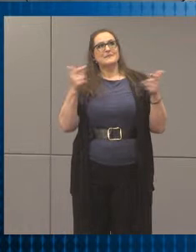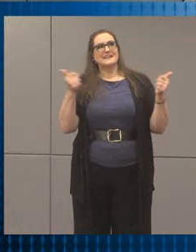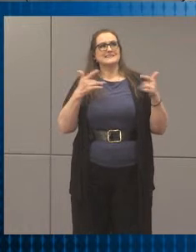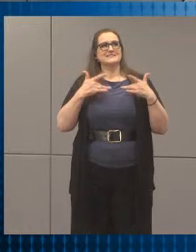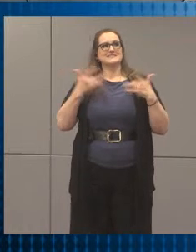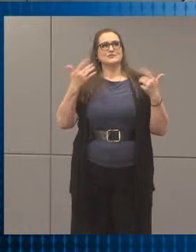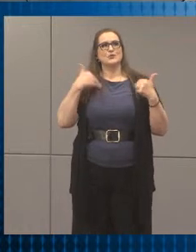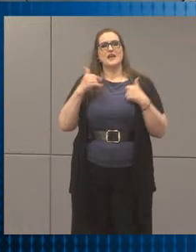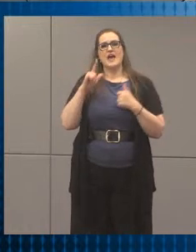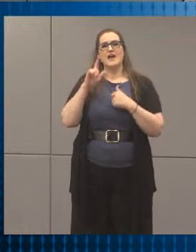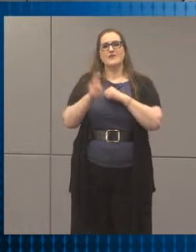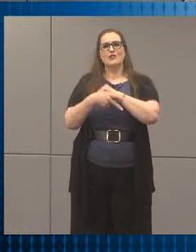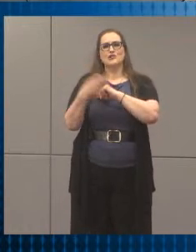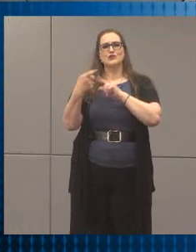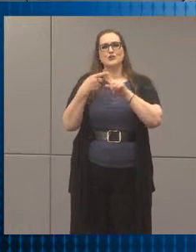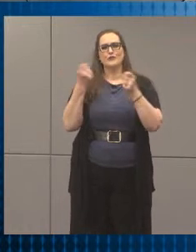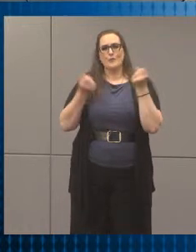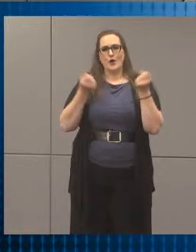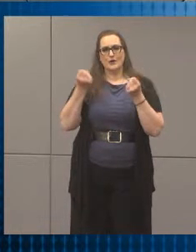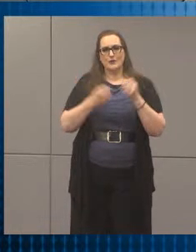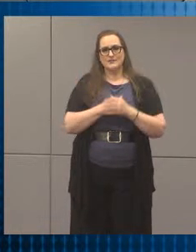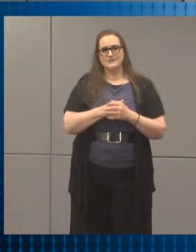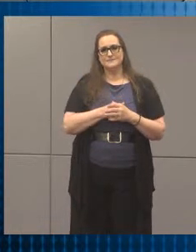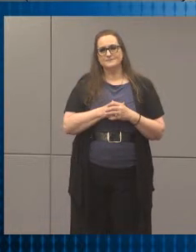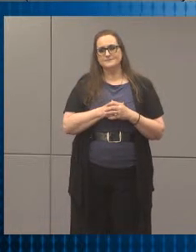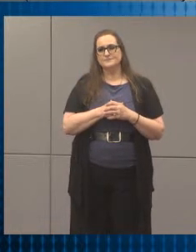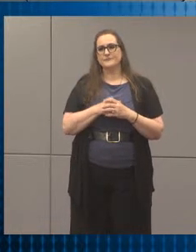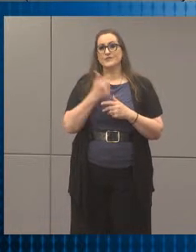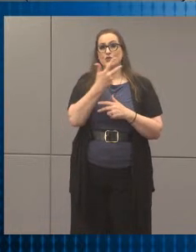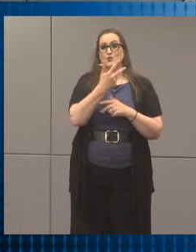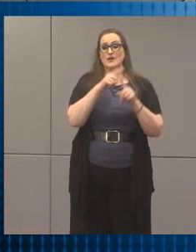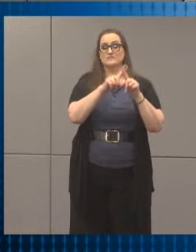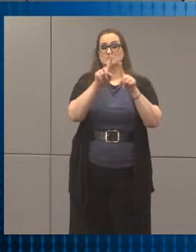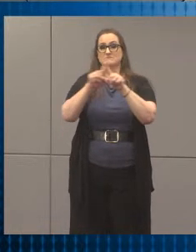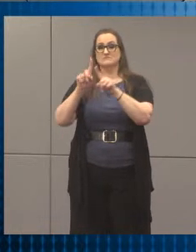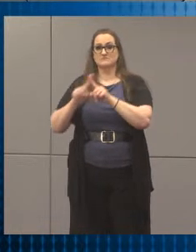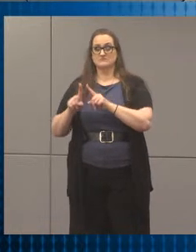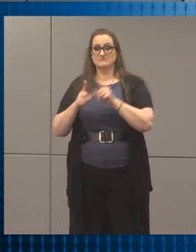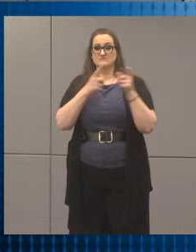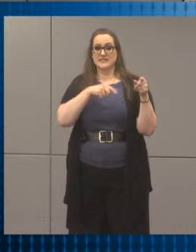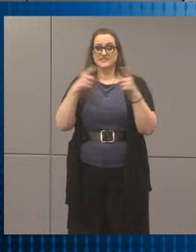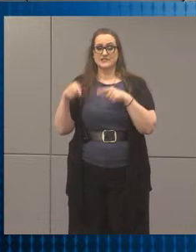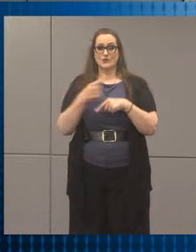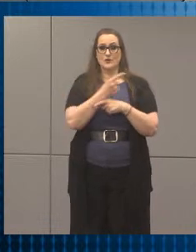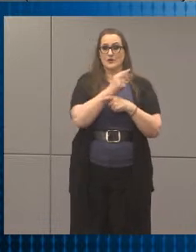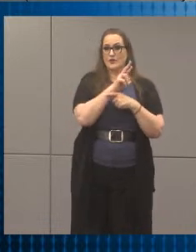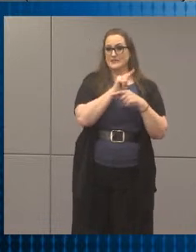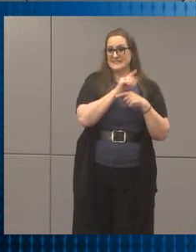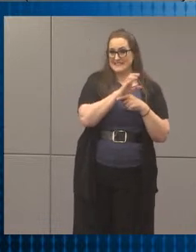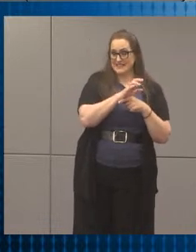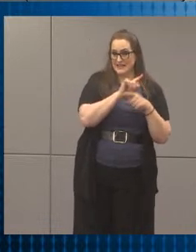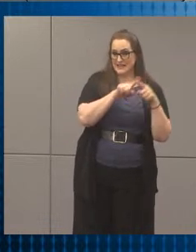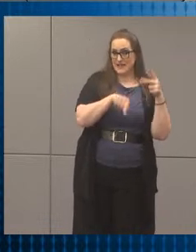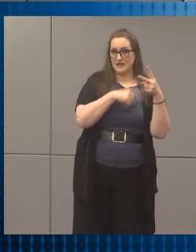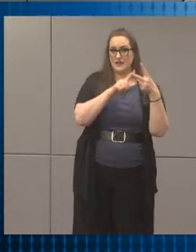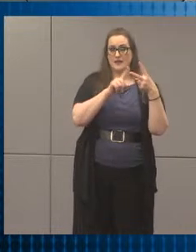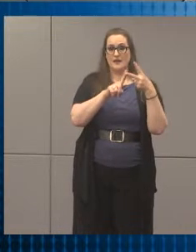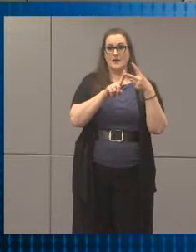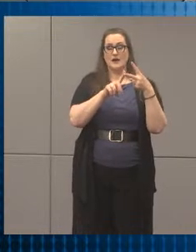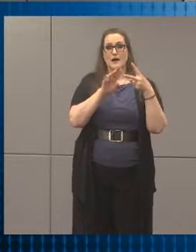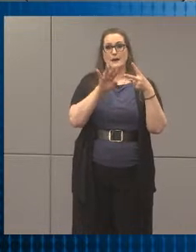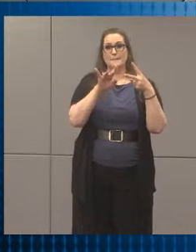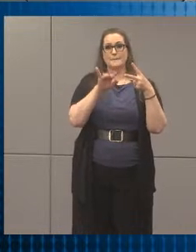involved larceny from autos. 3 separate incidents. One was at RTC, one was at